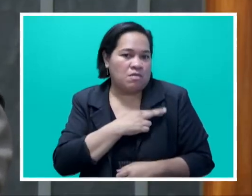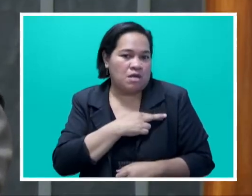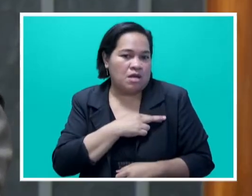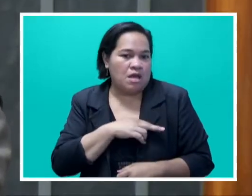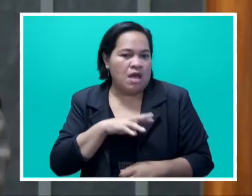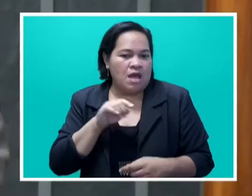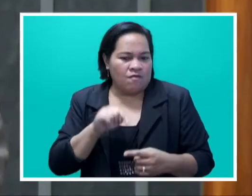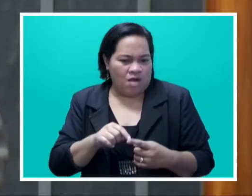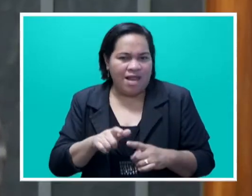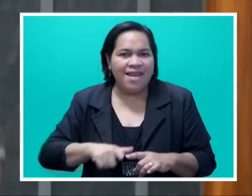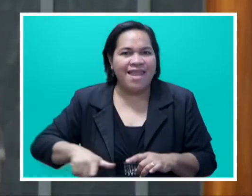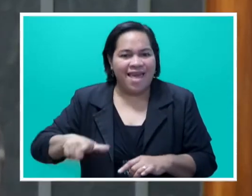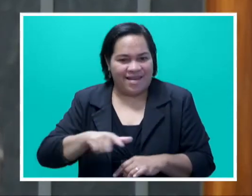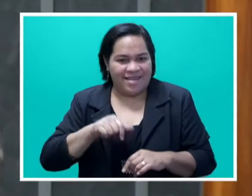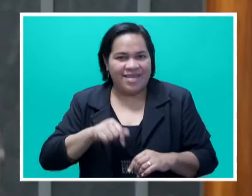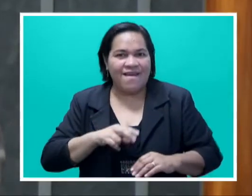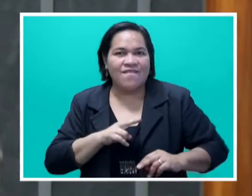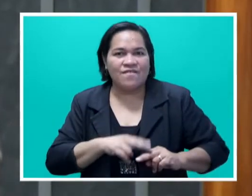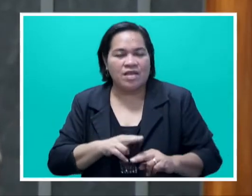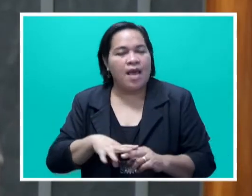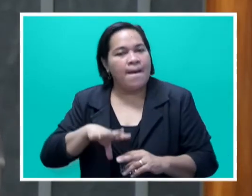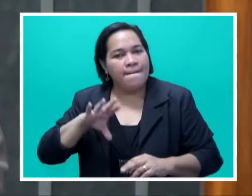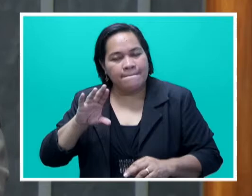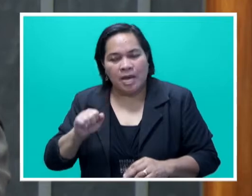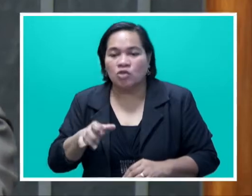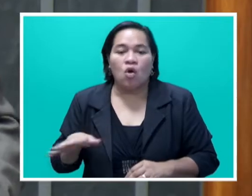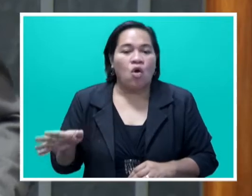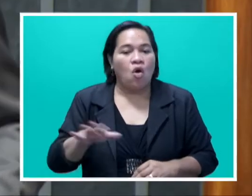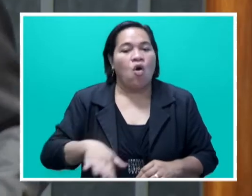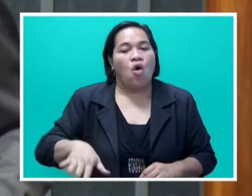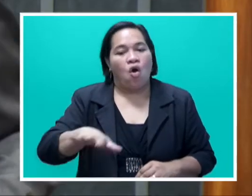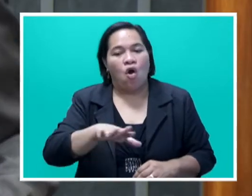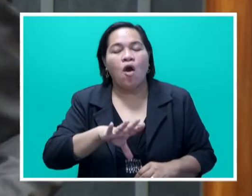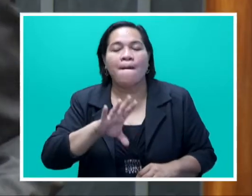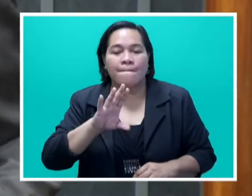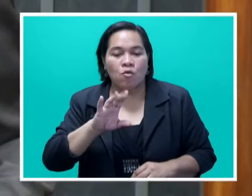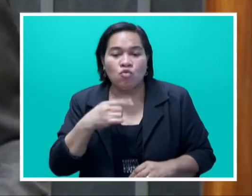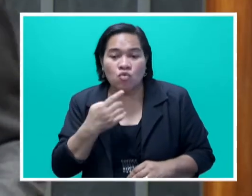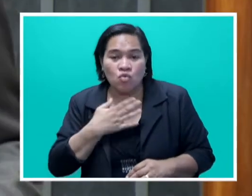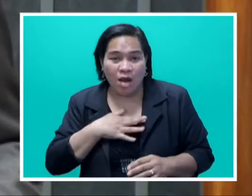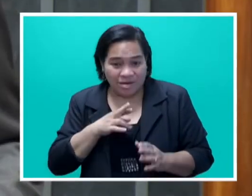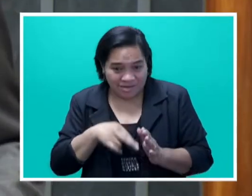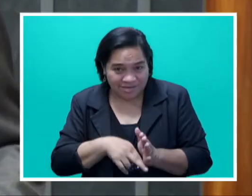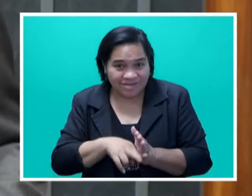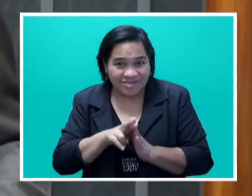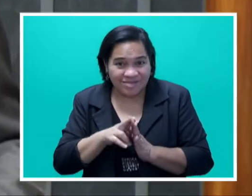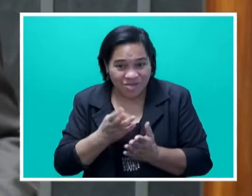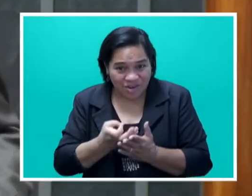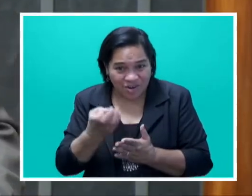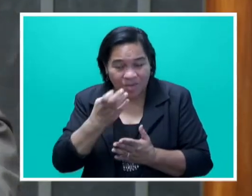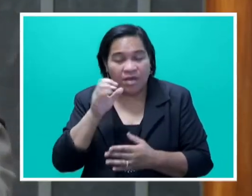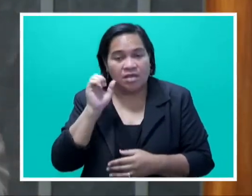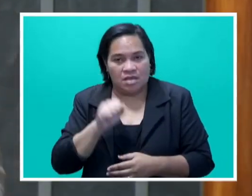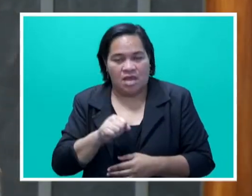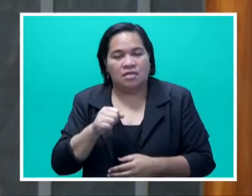Fiji must be heeded by all in the road to economic recovery. We must enter this path